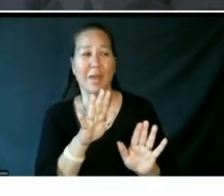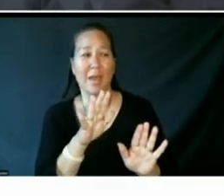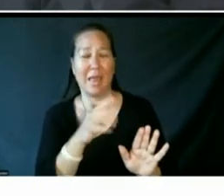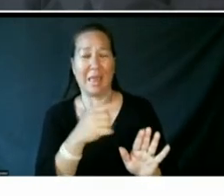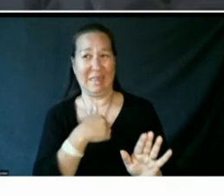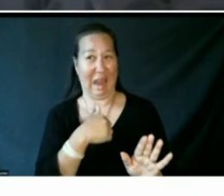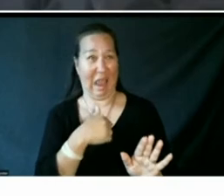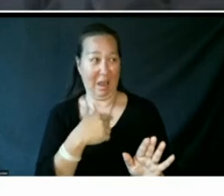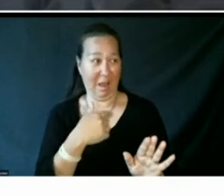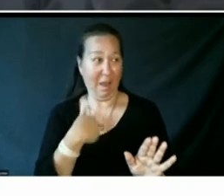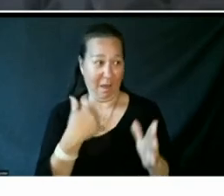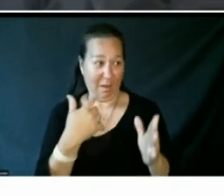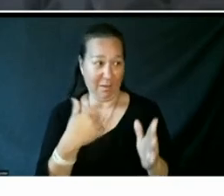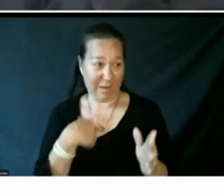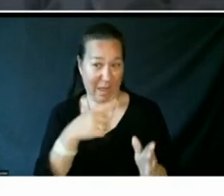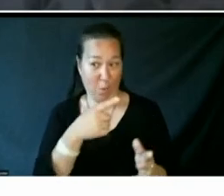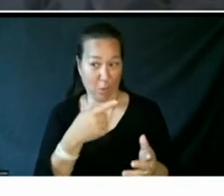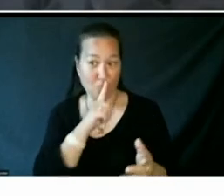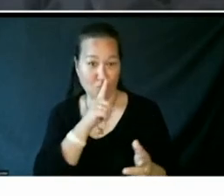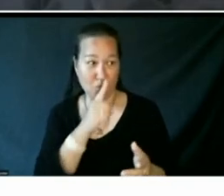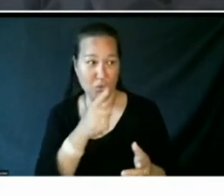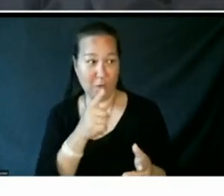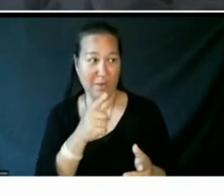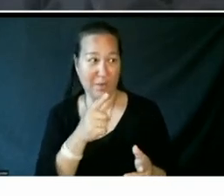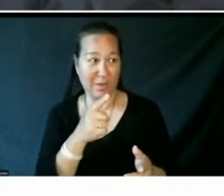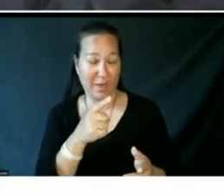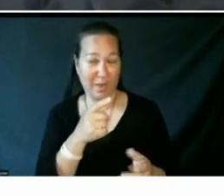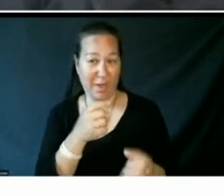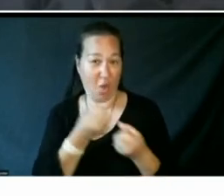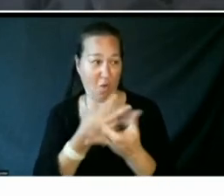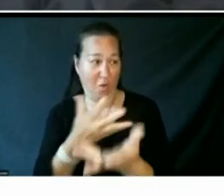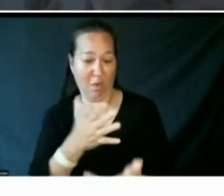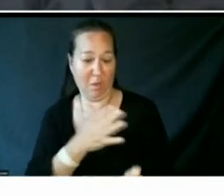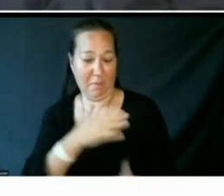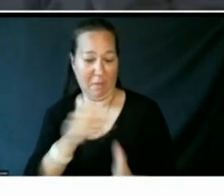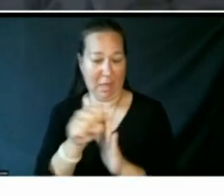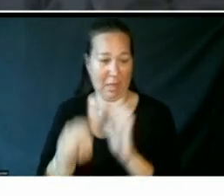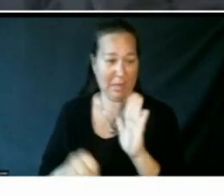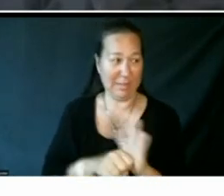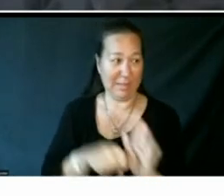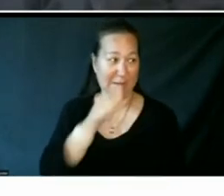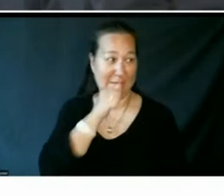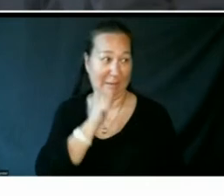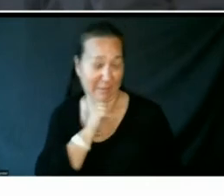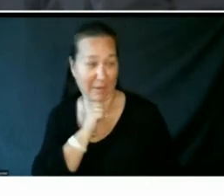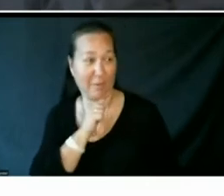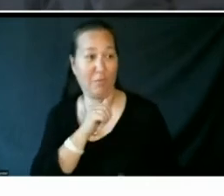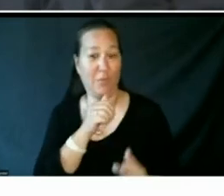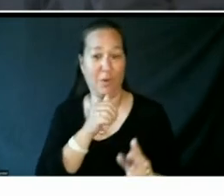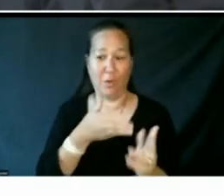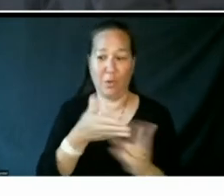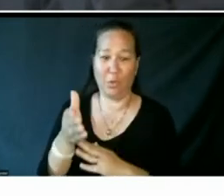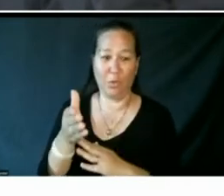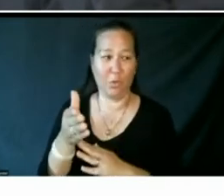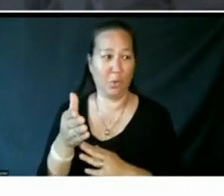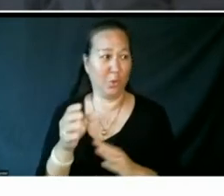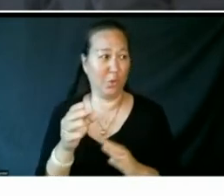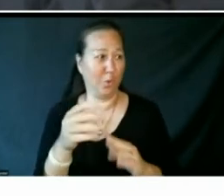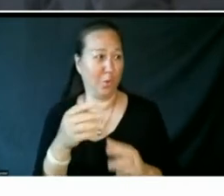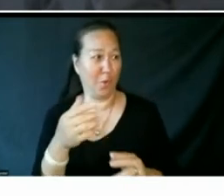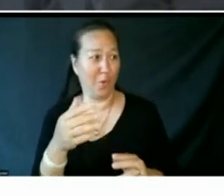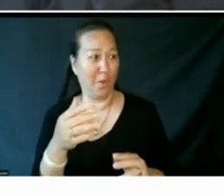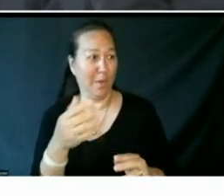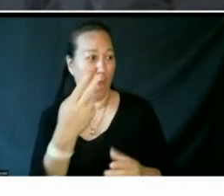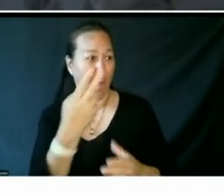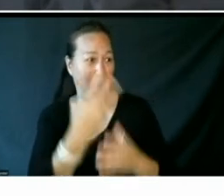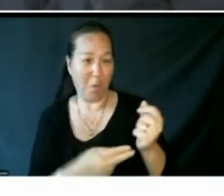my state, that I swore to uphold both in Constitution and in law? No, sir.